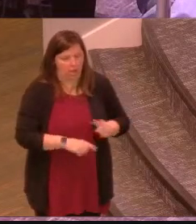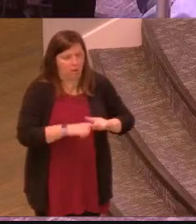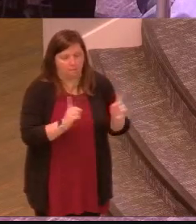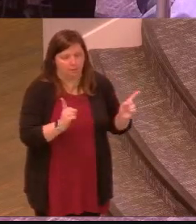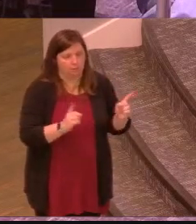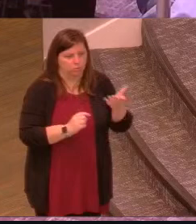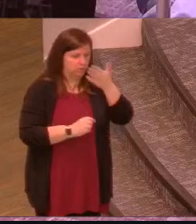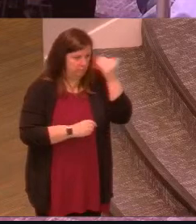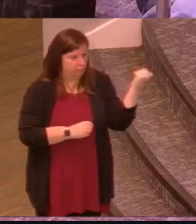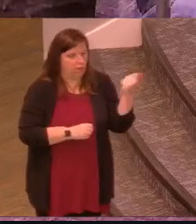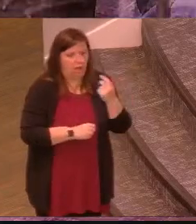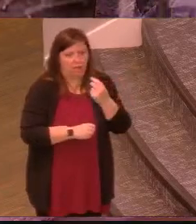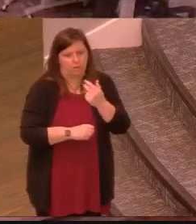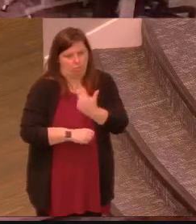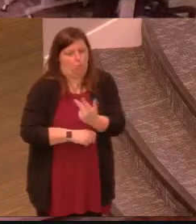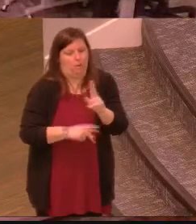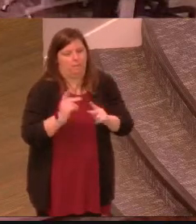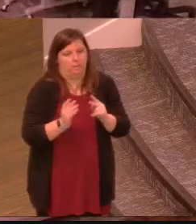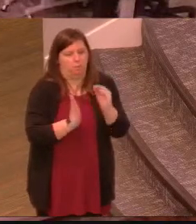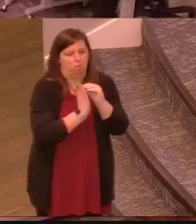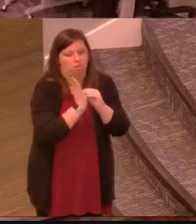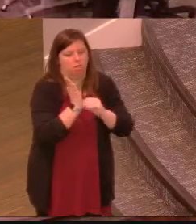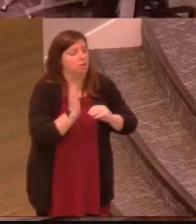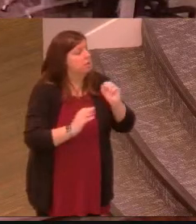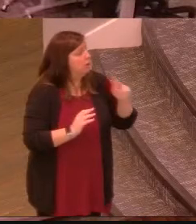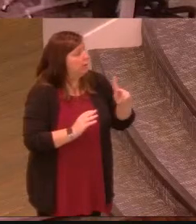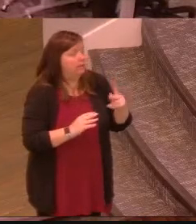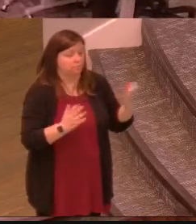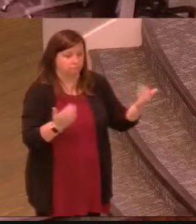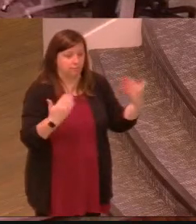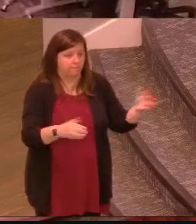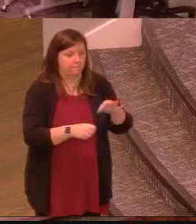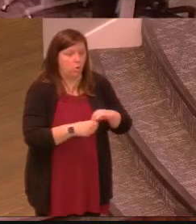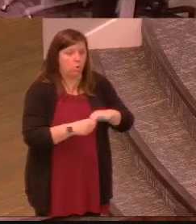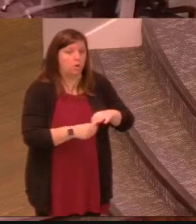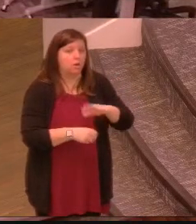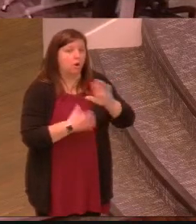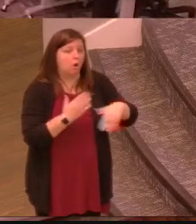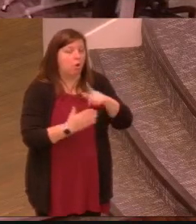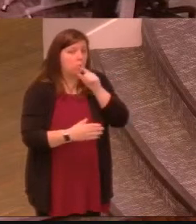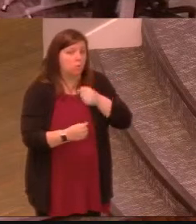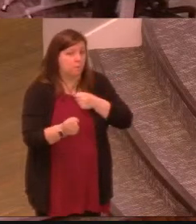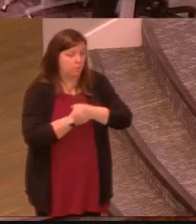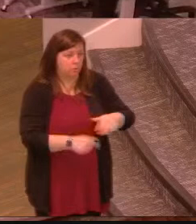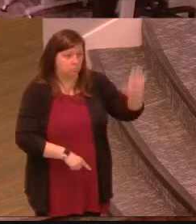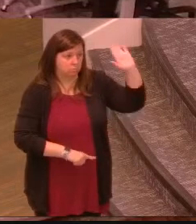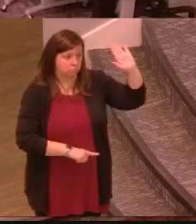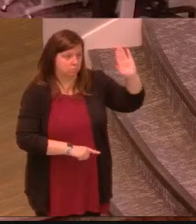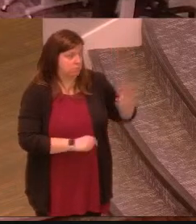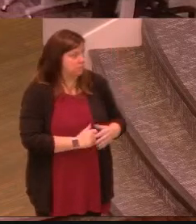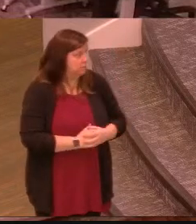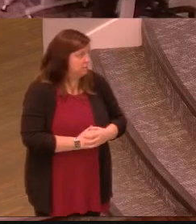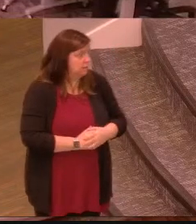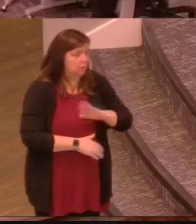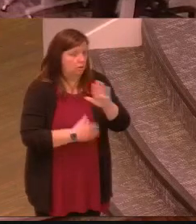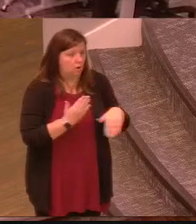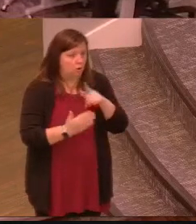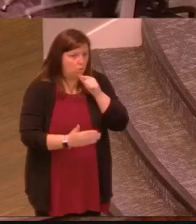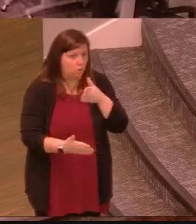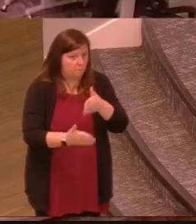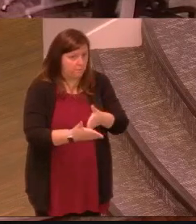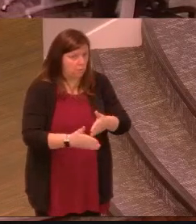you. Okay, let's go ahead and call the vote. All in favor? Aye. Aye. All